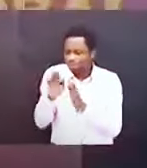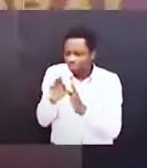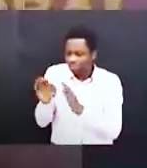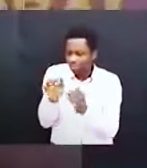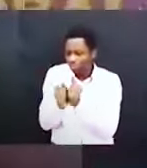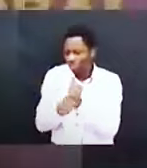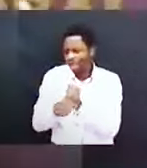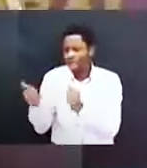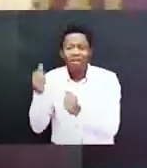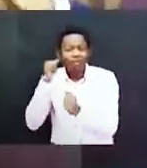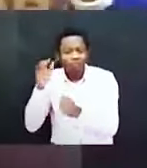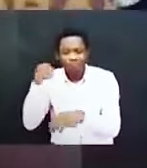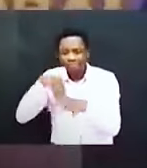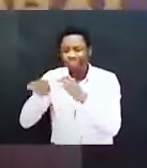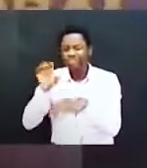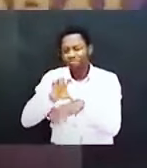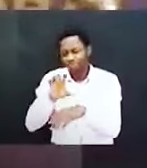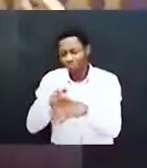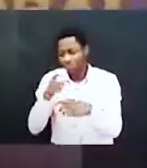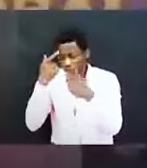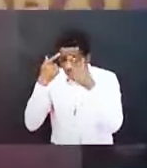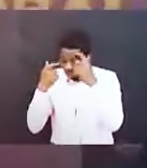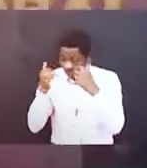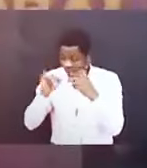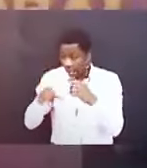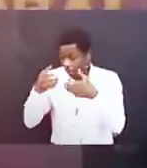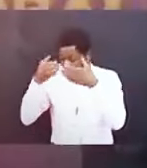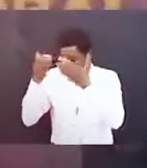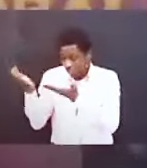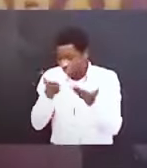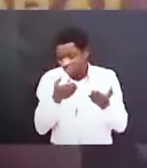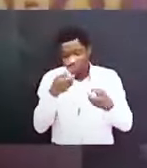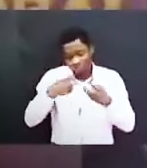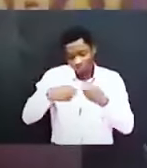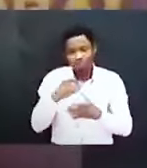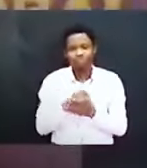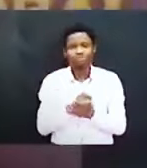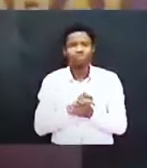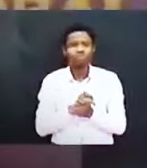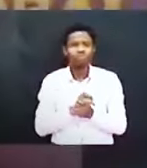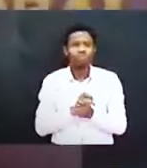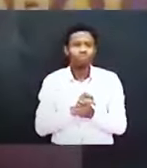your husband also takes care of the women in the church. So be careful.